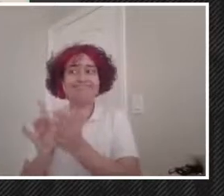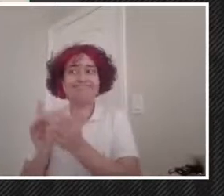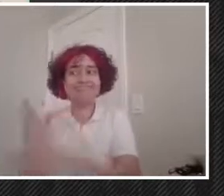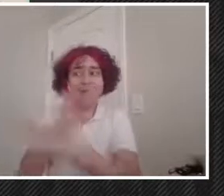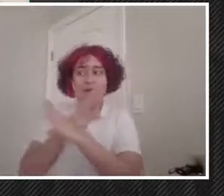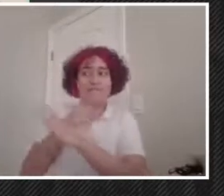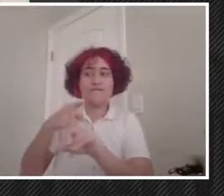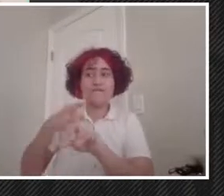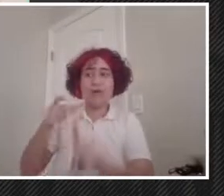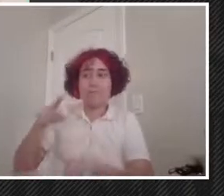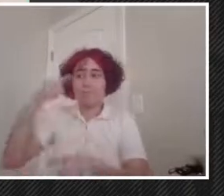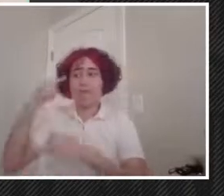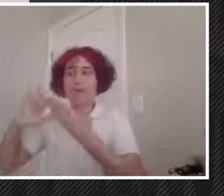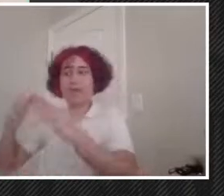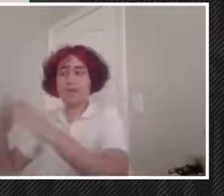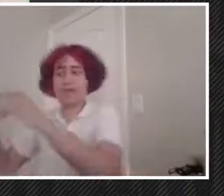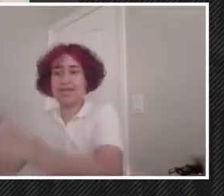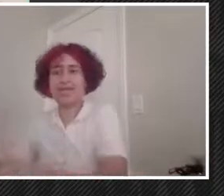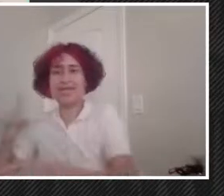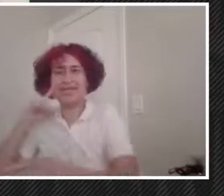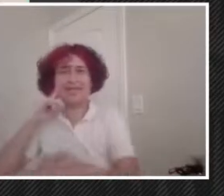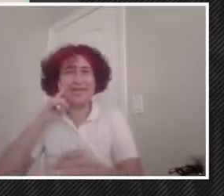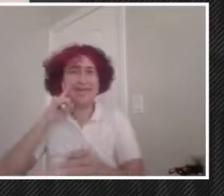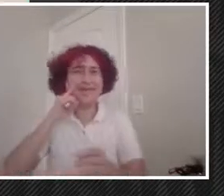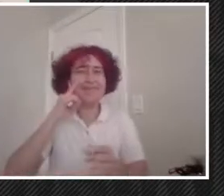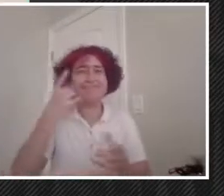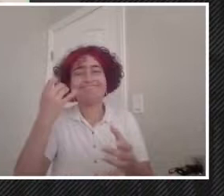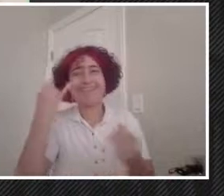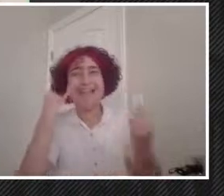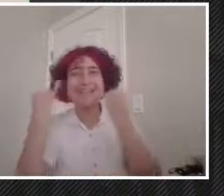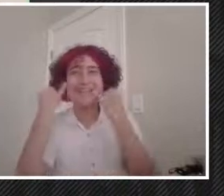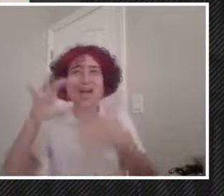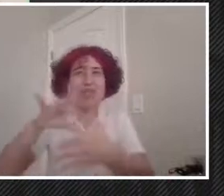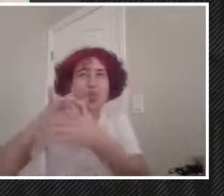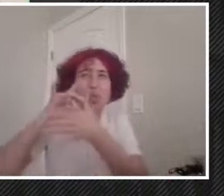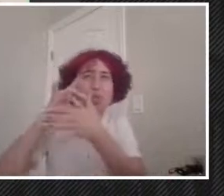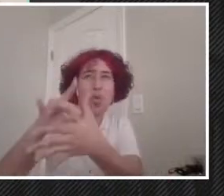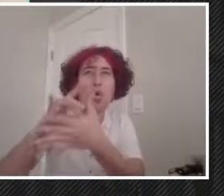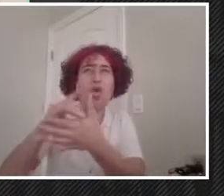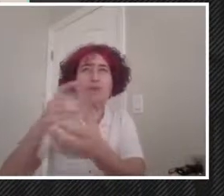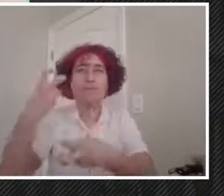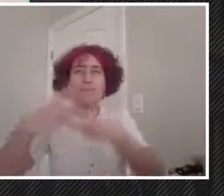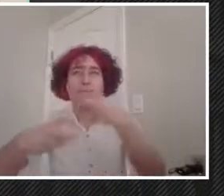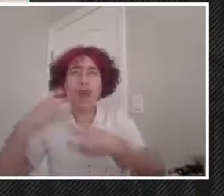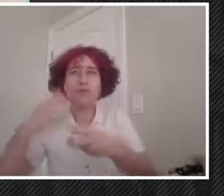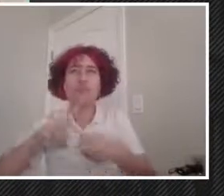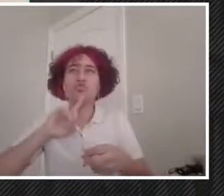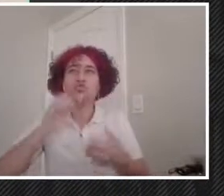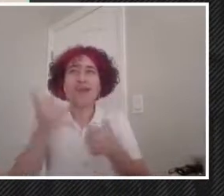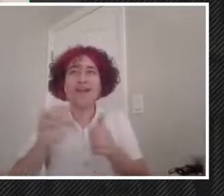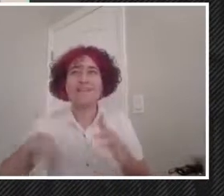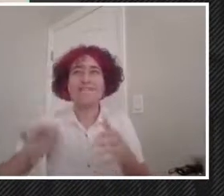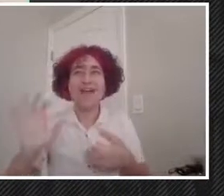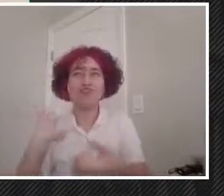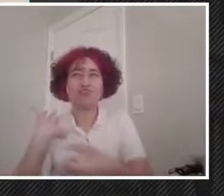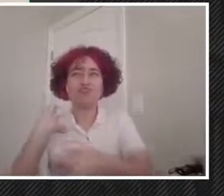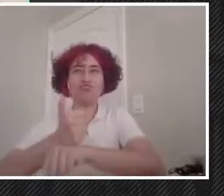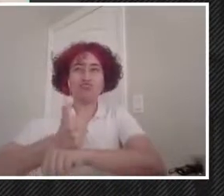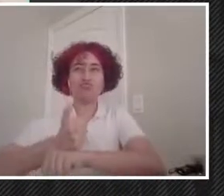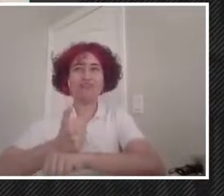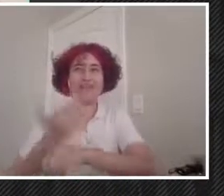the core of it, at the heart of it, is about restoring what Black folks were supposed to